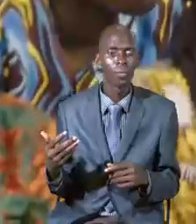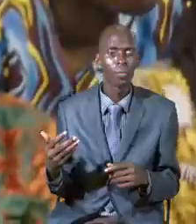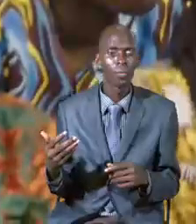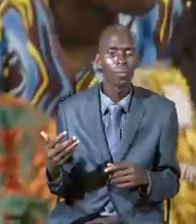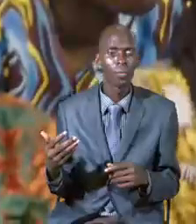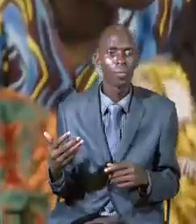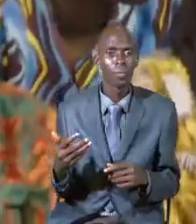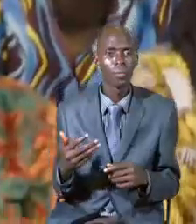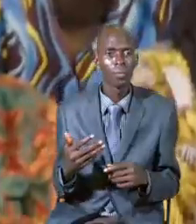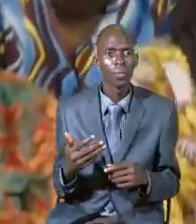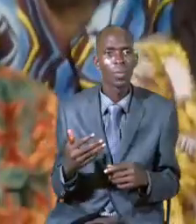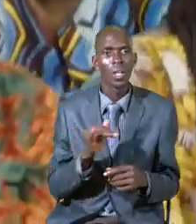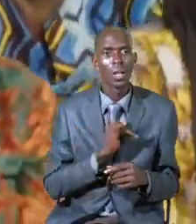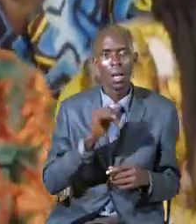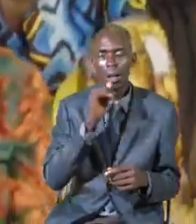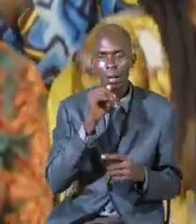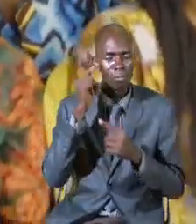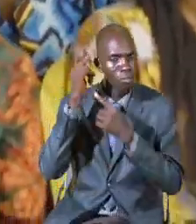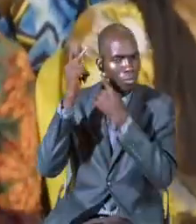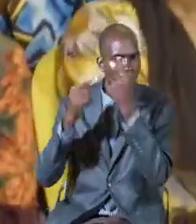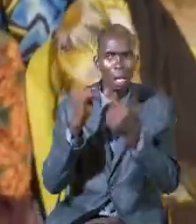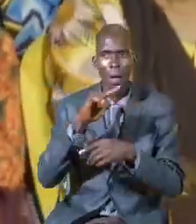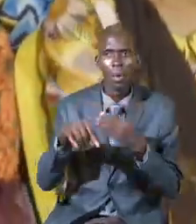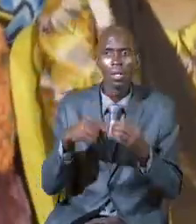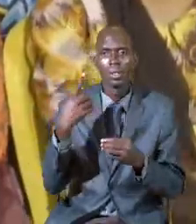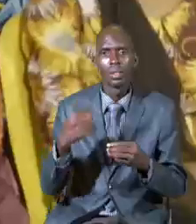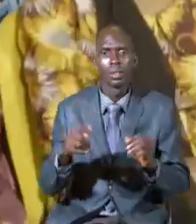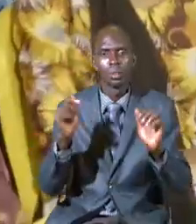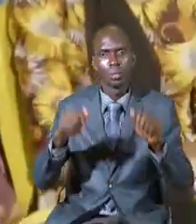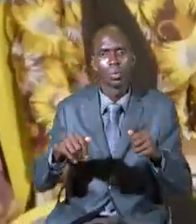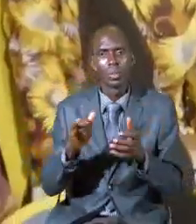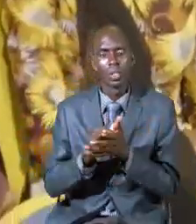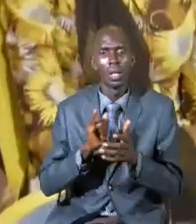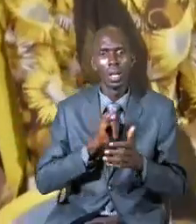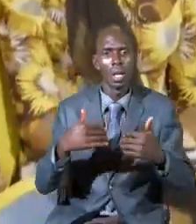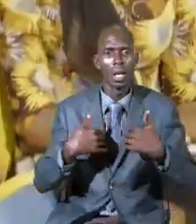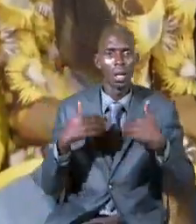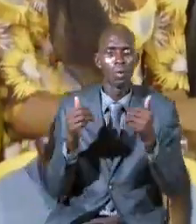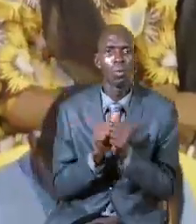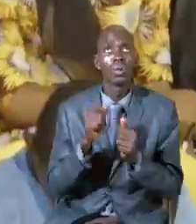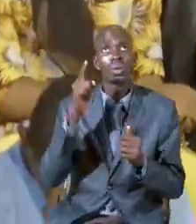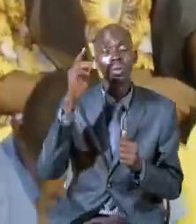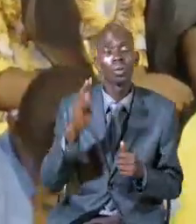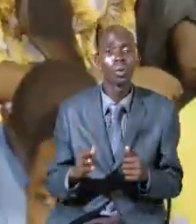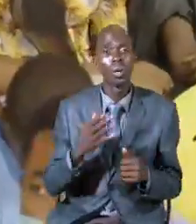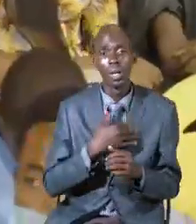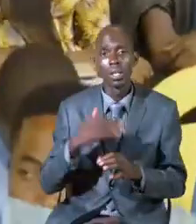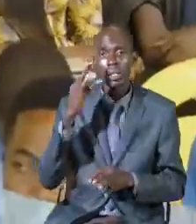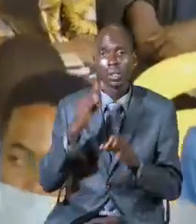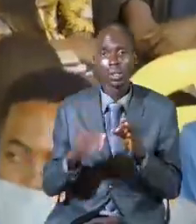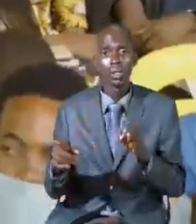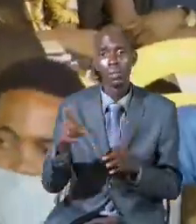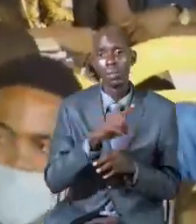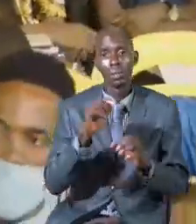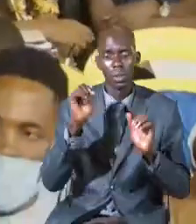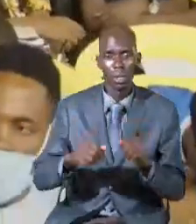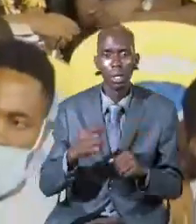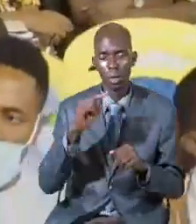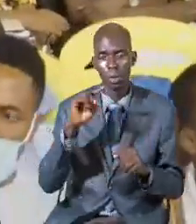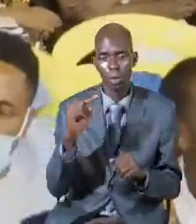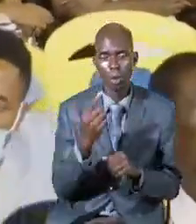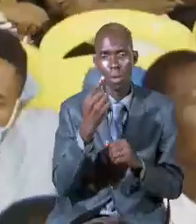the possibilities I have in God, and if thou canst only believe, all things are possible to